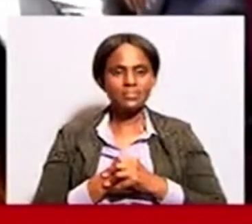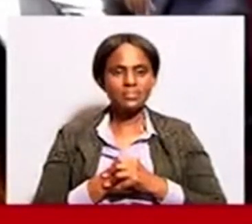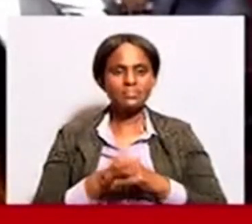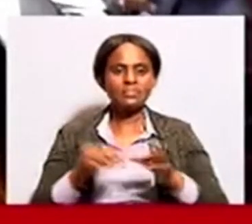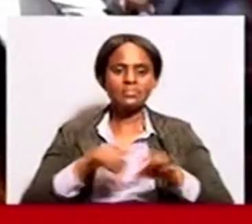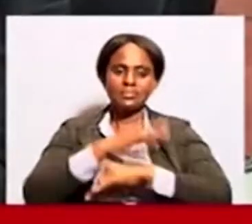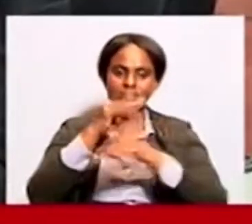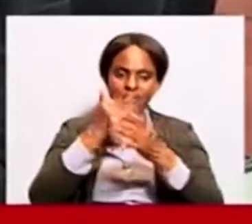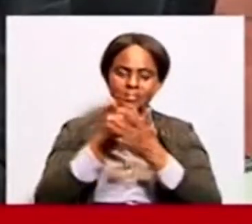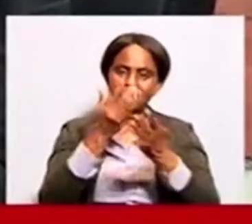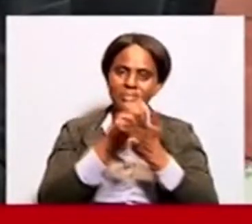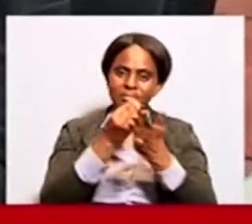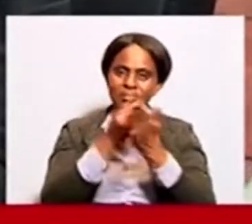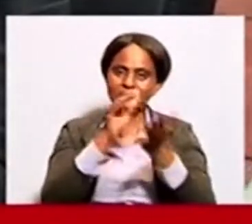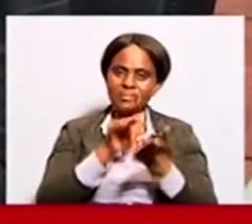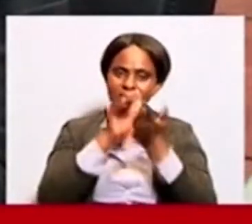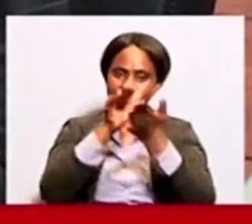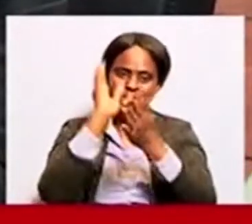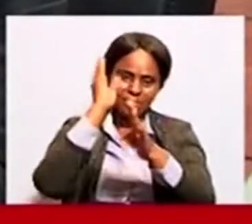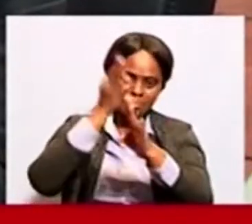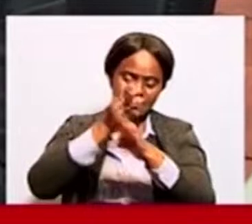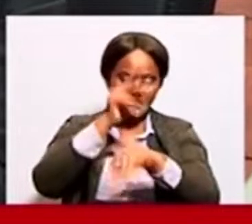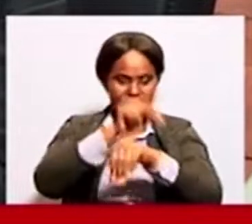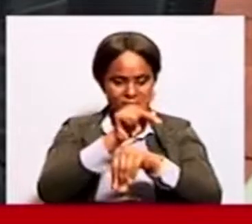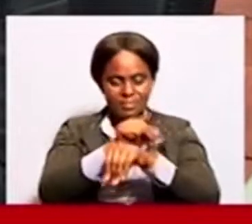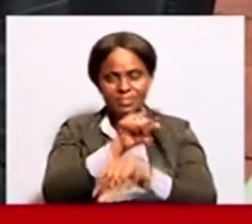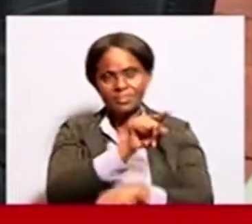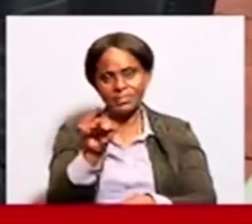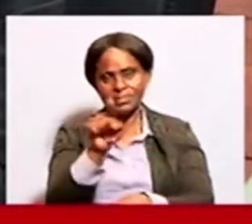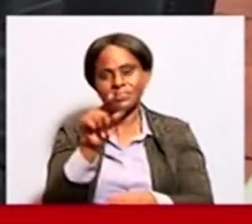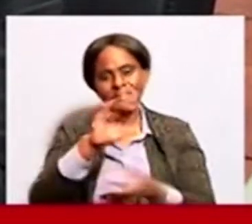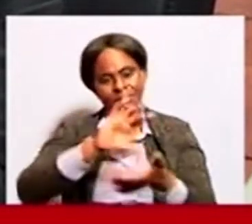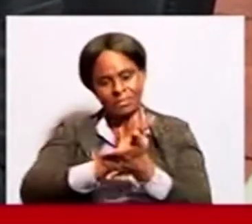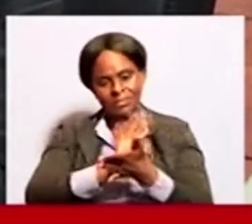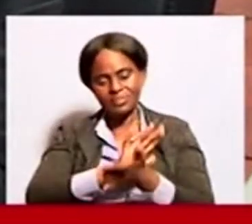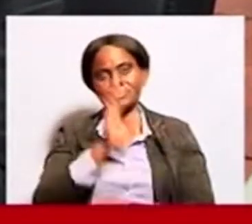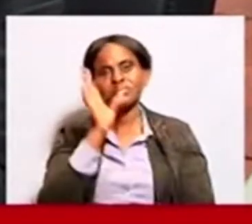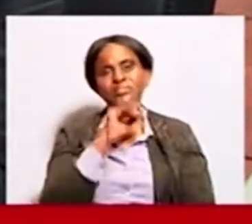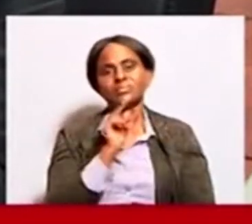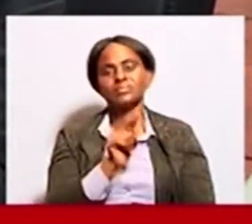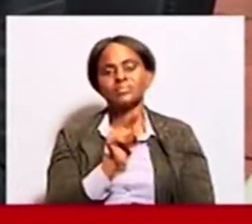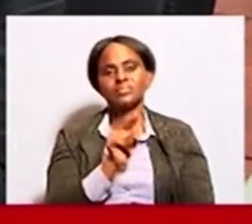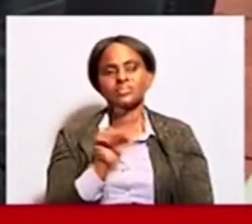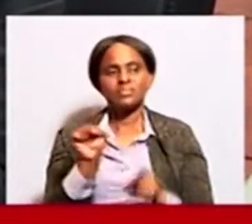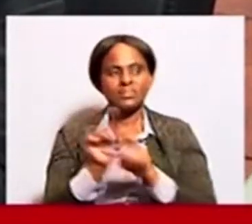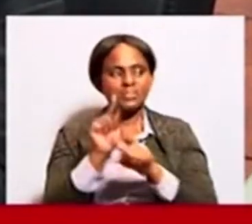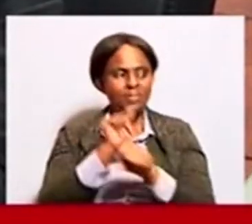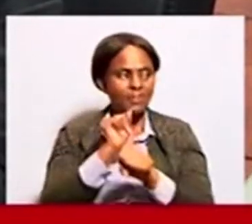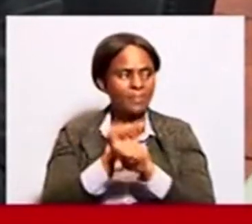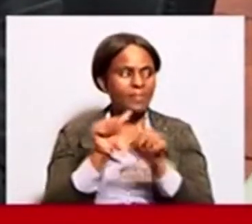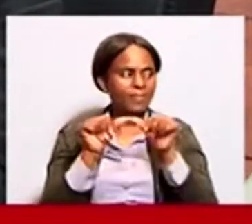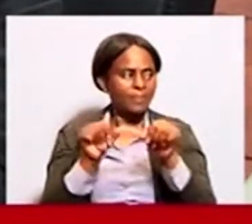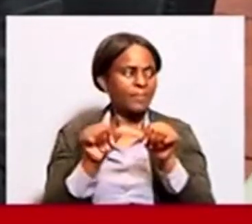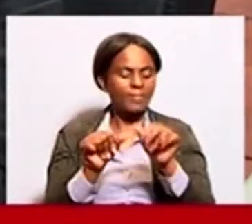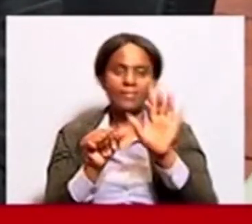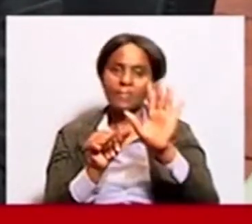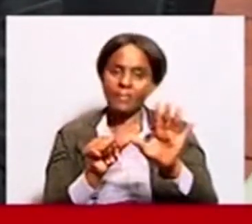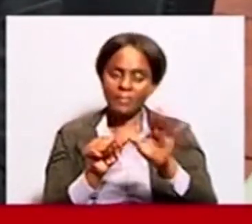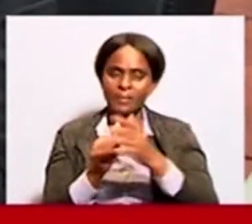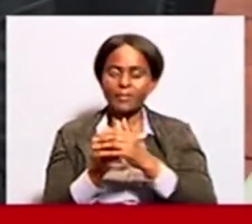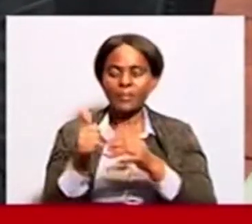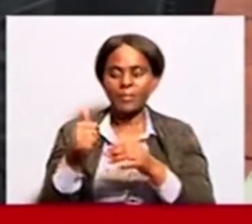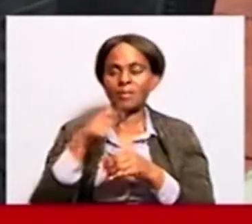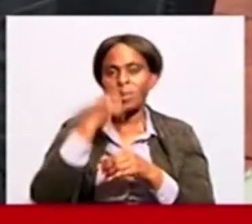all the resources allocated to these projects or this project were exhausted, and the works were still outstanding.